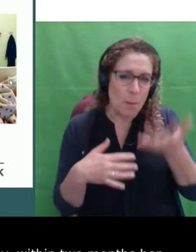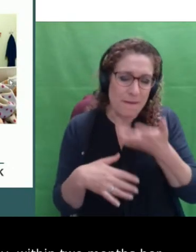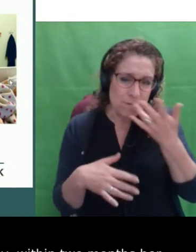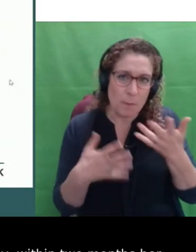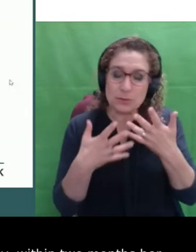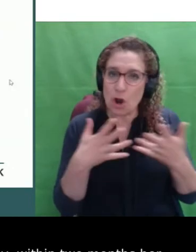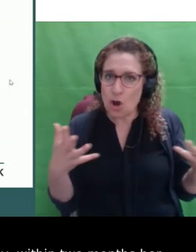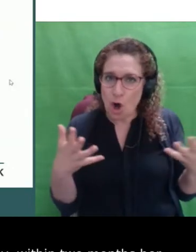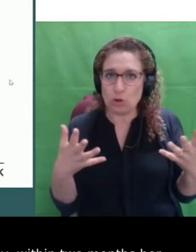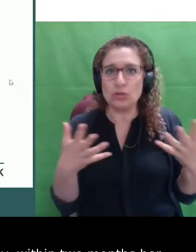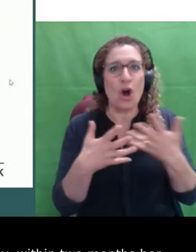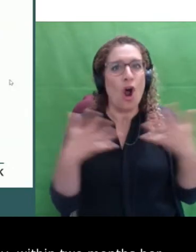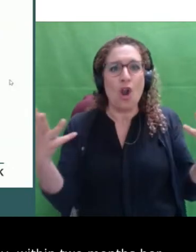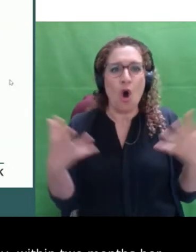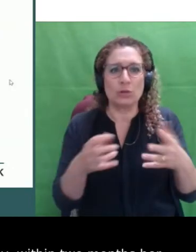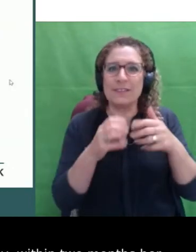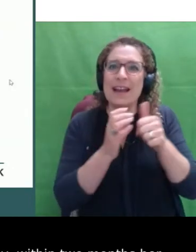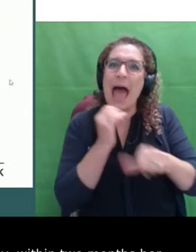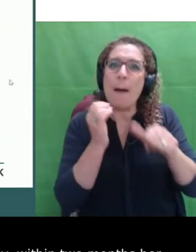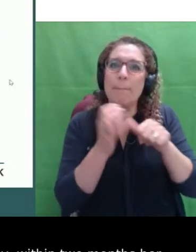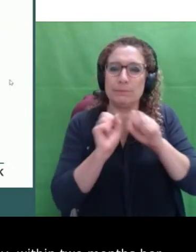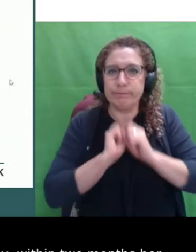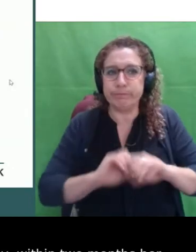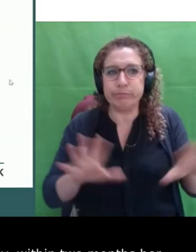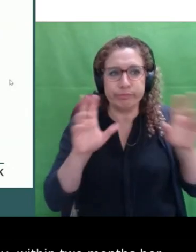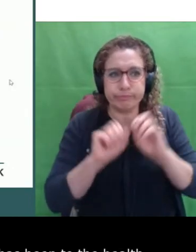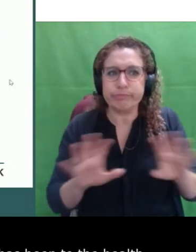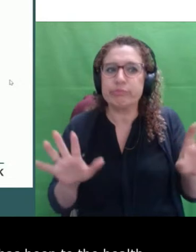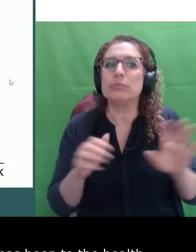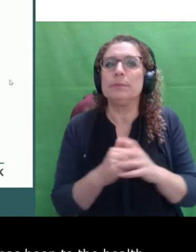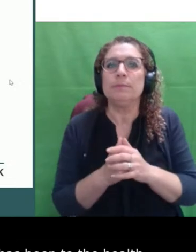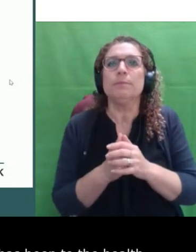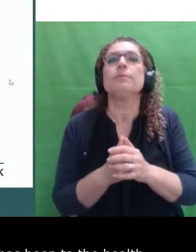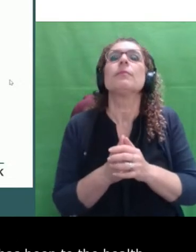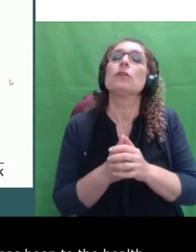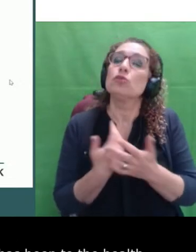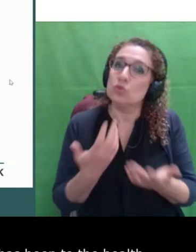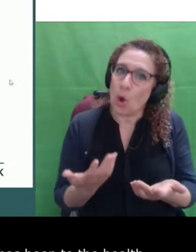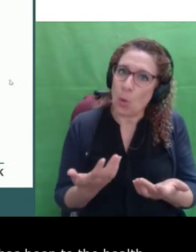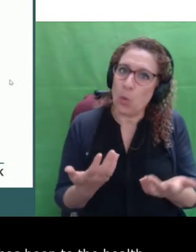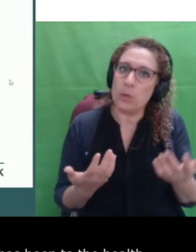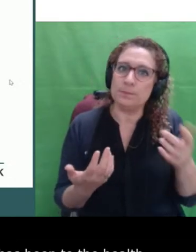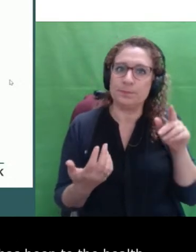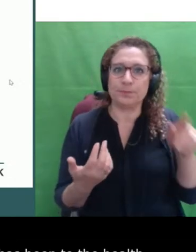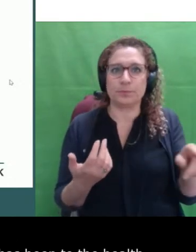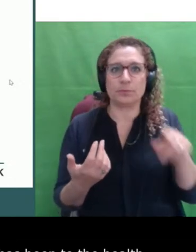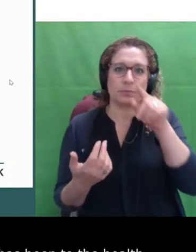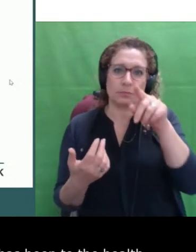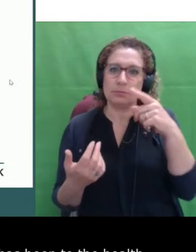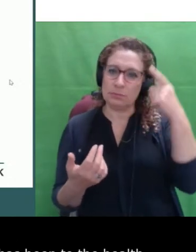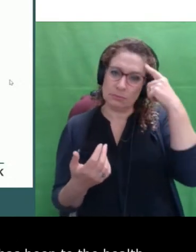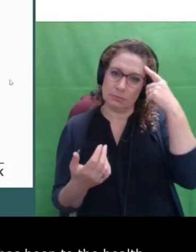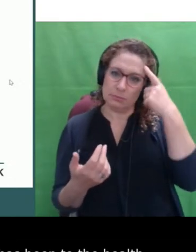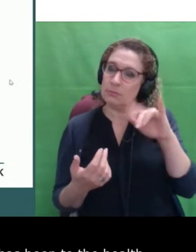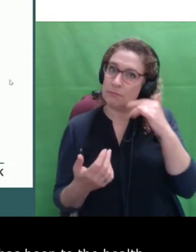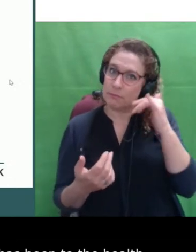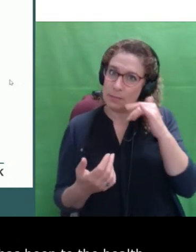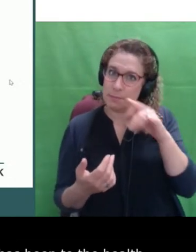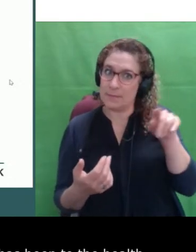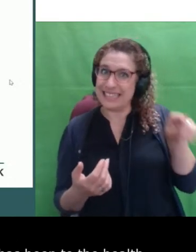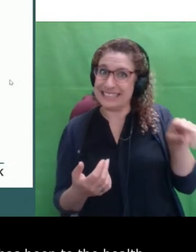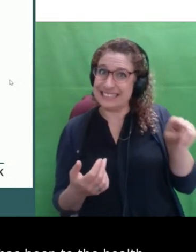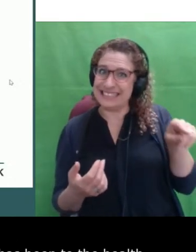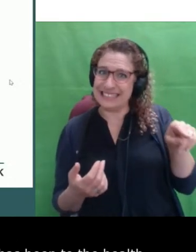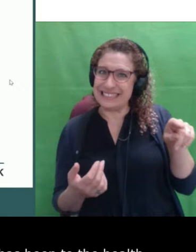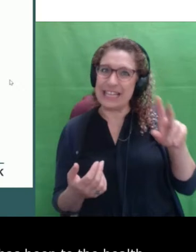frequent explosive nappies so hopefully from that history as we've talked about you're thinking to yourself okay maybe this is the one she said about the